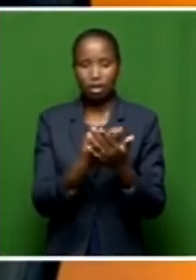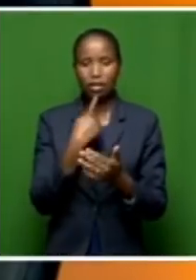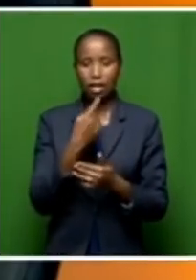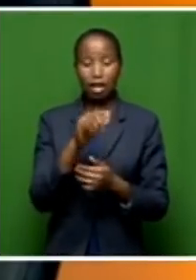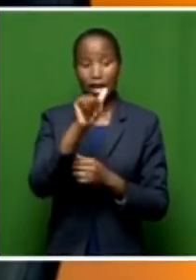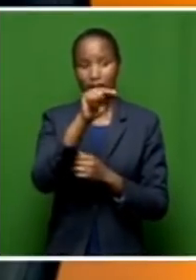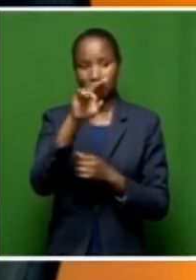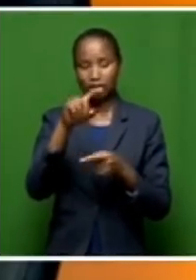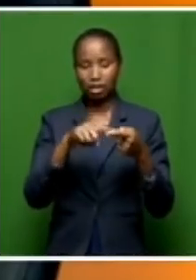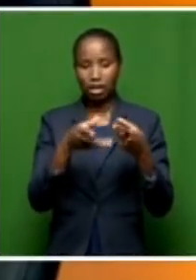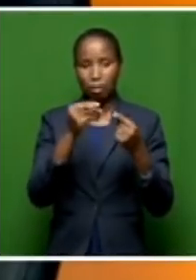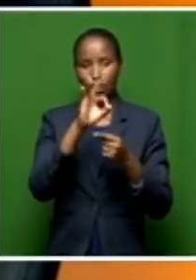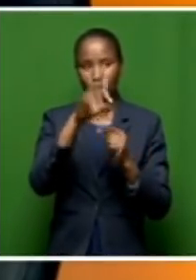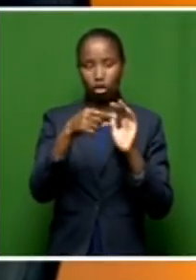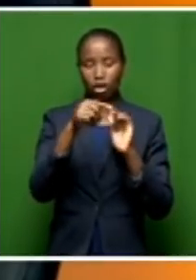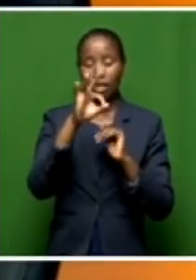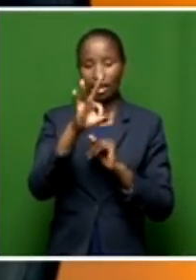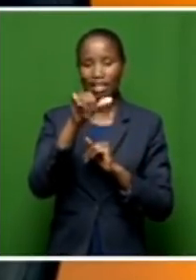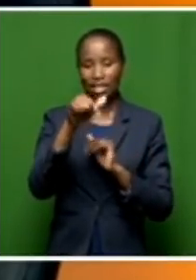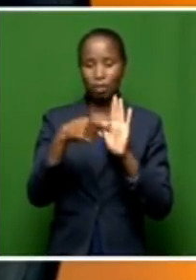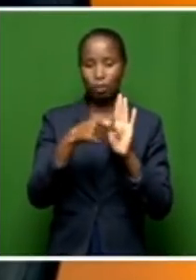36.7%, for the DA at